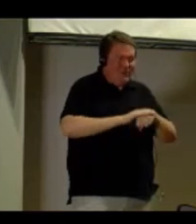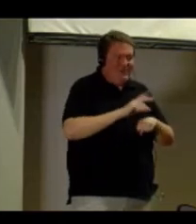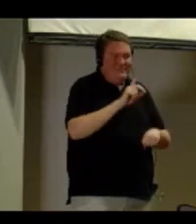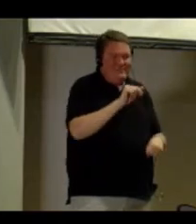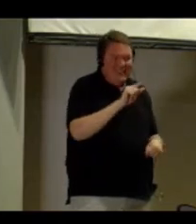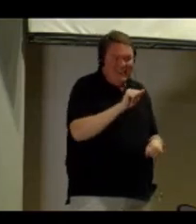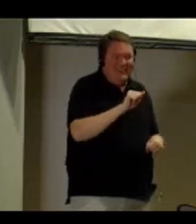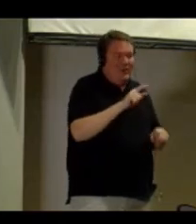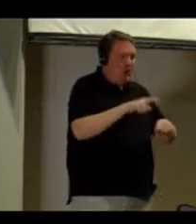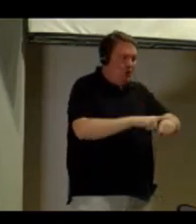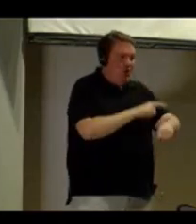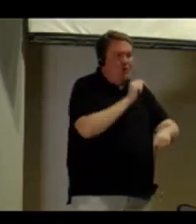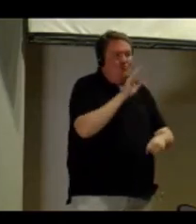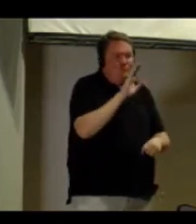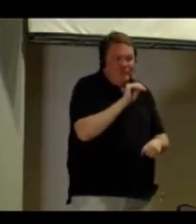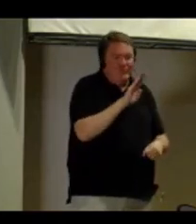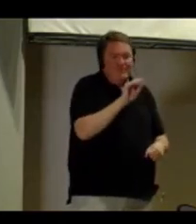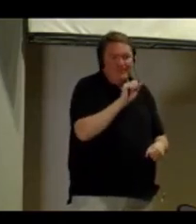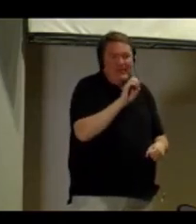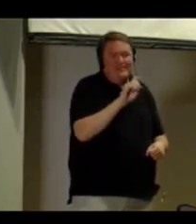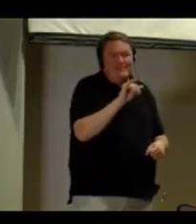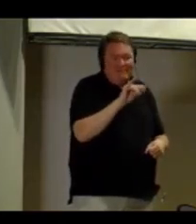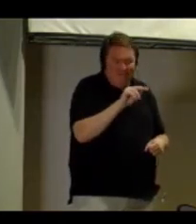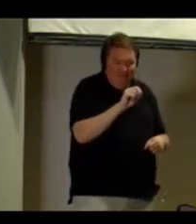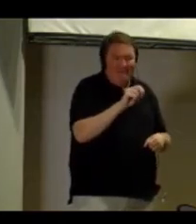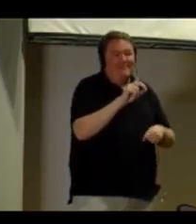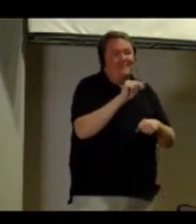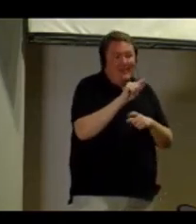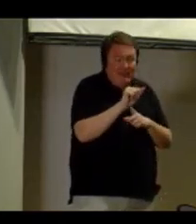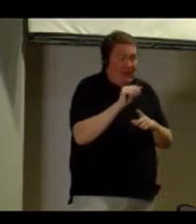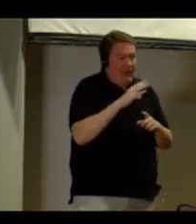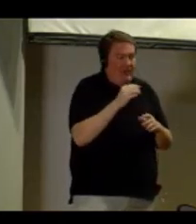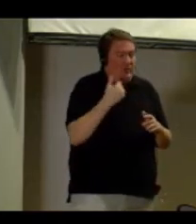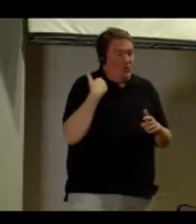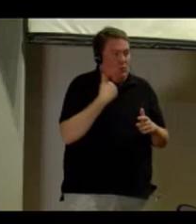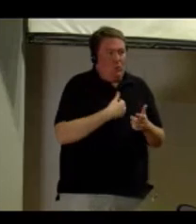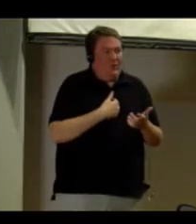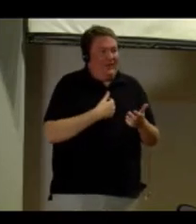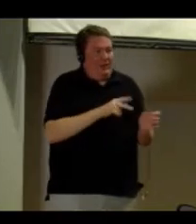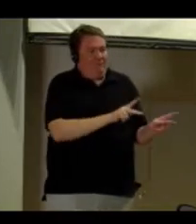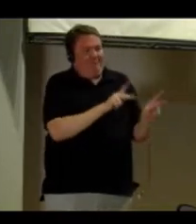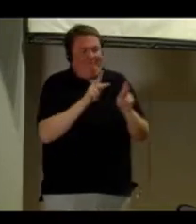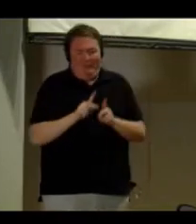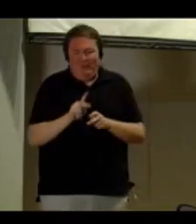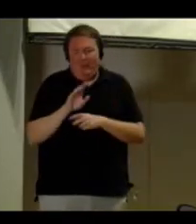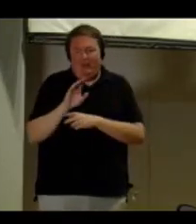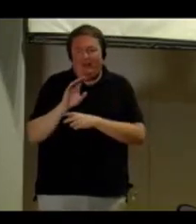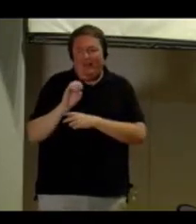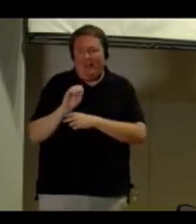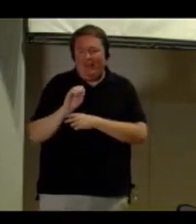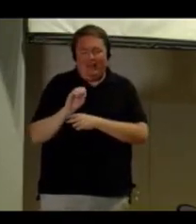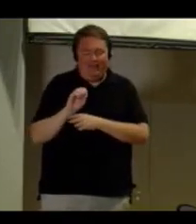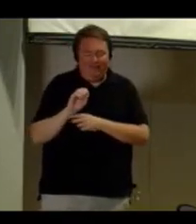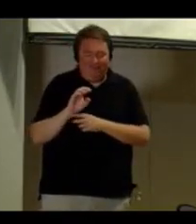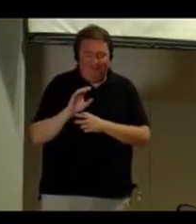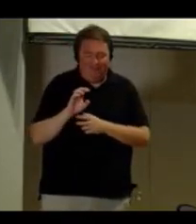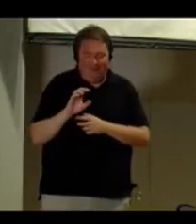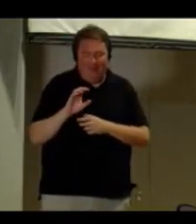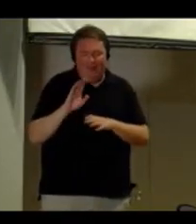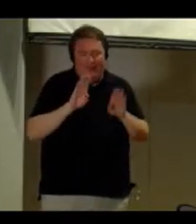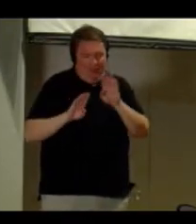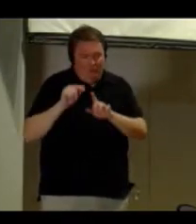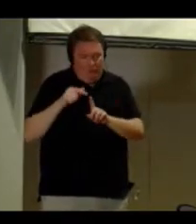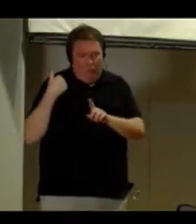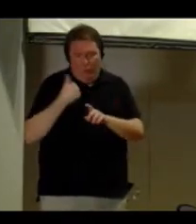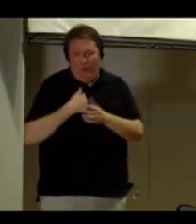baseline data. And similarly with biodiversity, we often talk about ecological forecasting mm-hmm. and what we need there. We have the tools